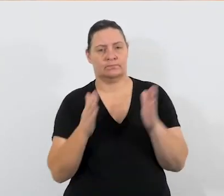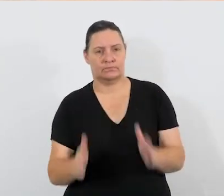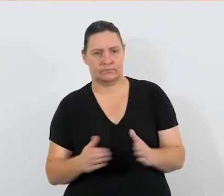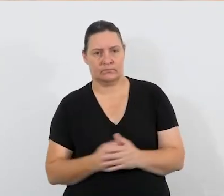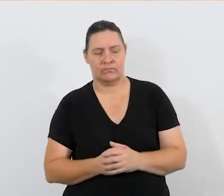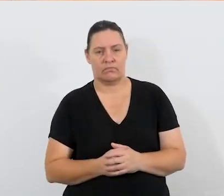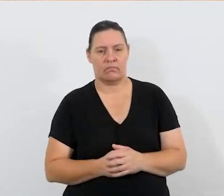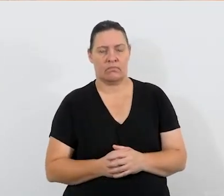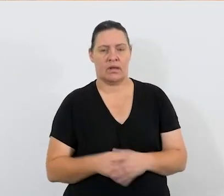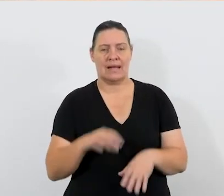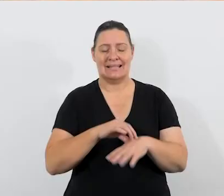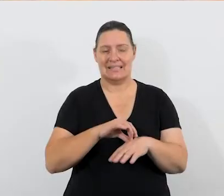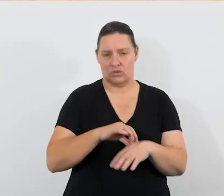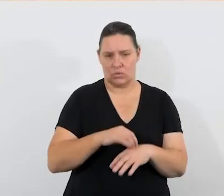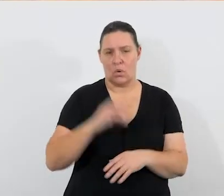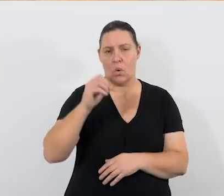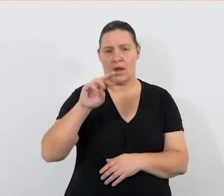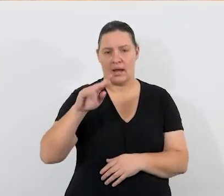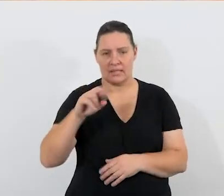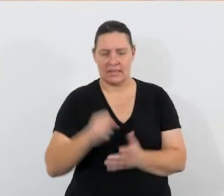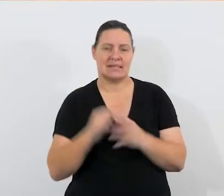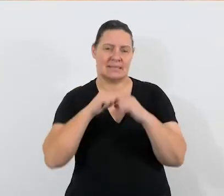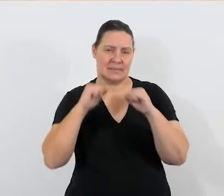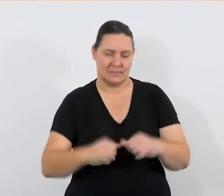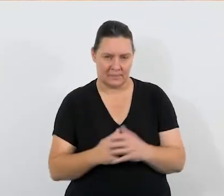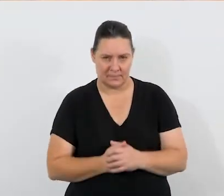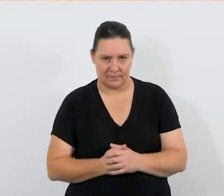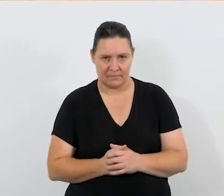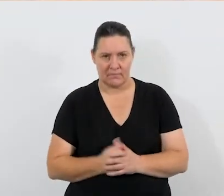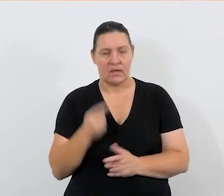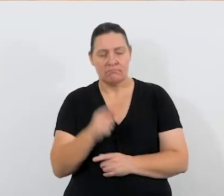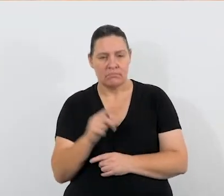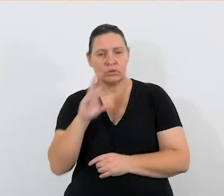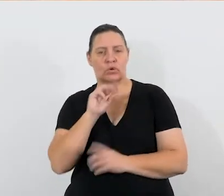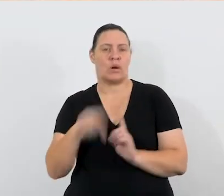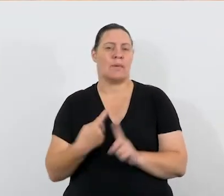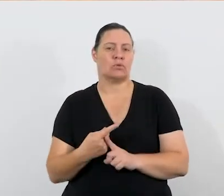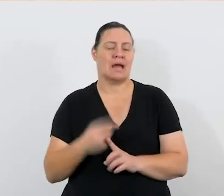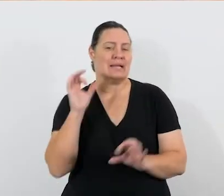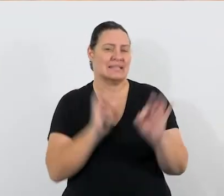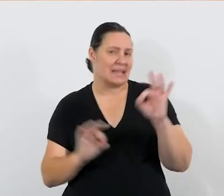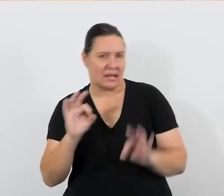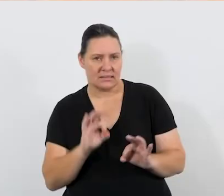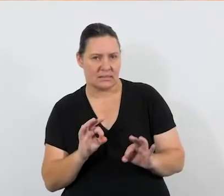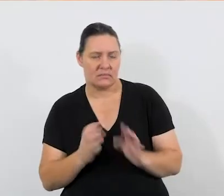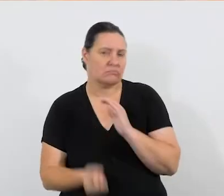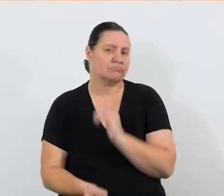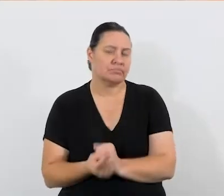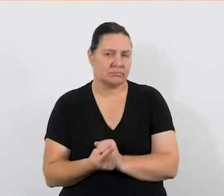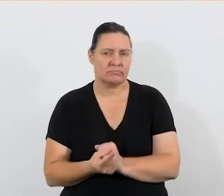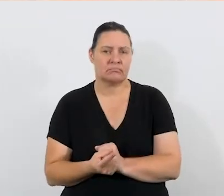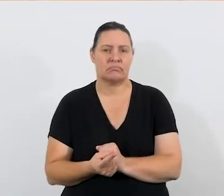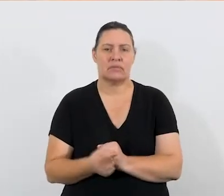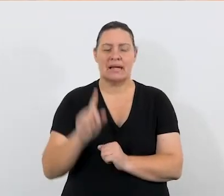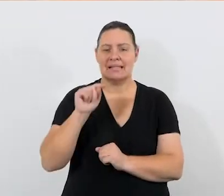to move on to our tissues, organs, and systems. So here we are going to speak about how cells